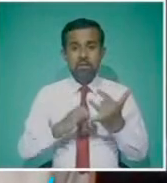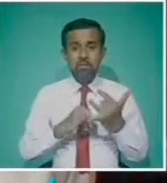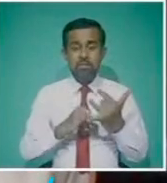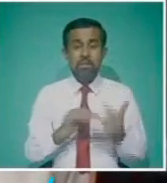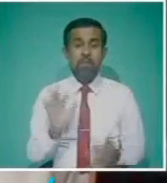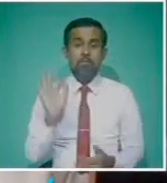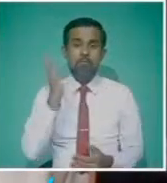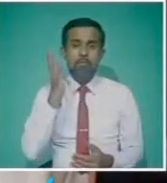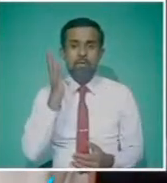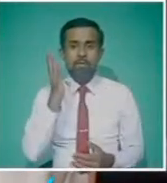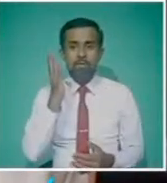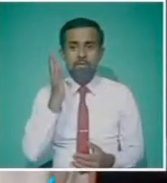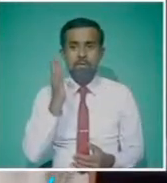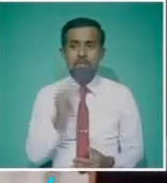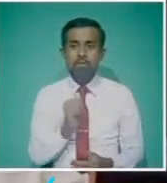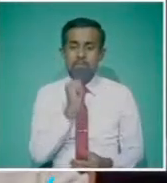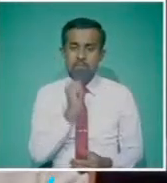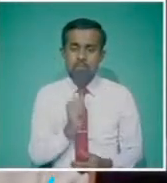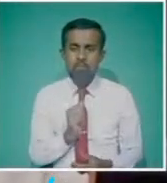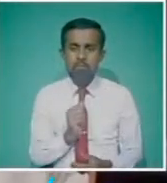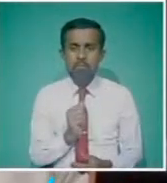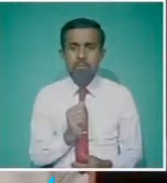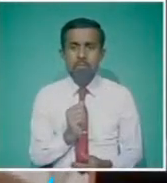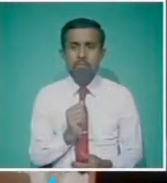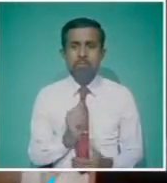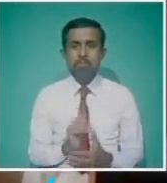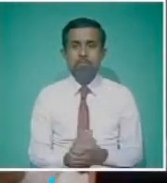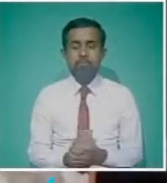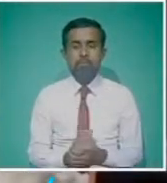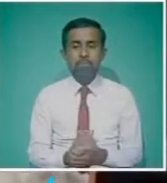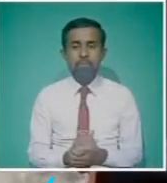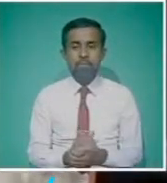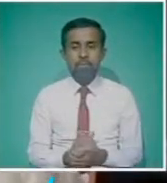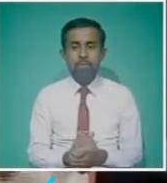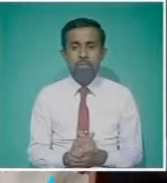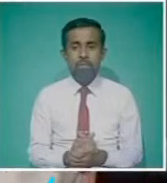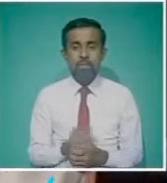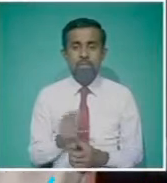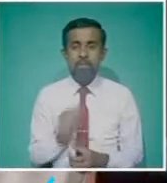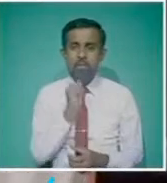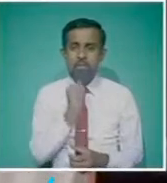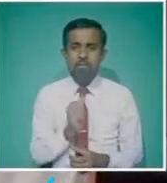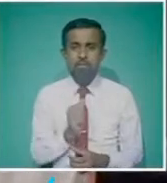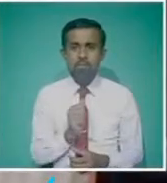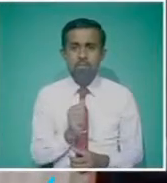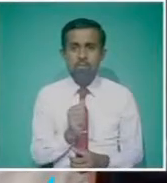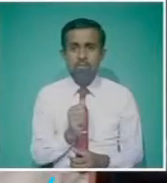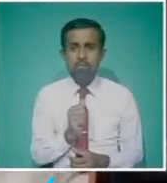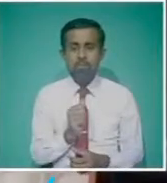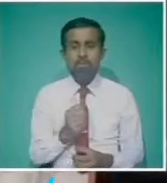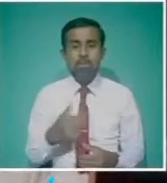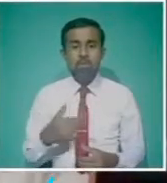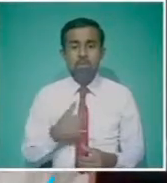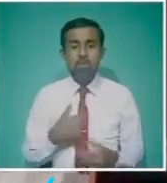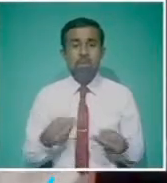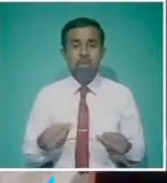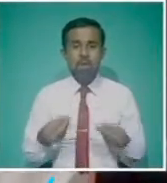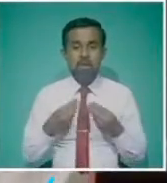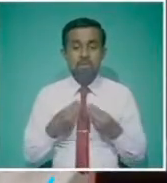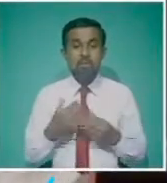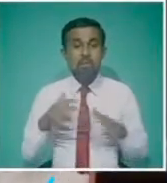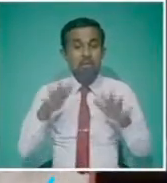It would have been, if not her last letter of congratulation, one of her last letters of congratulation. Her